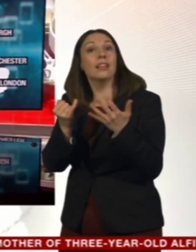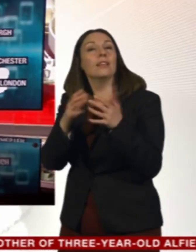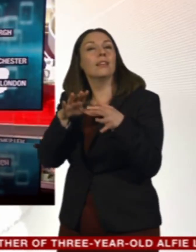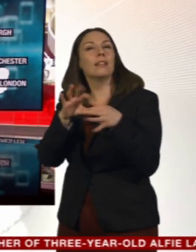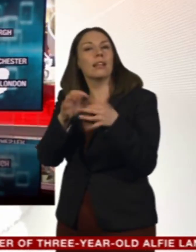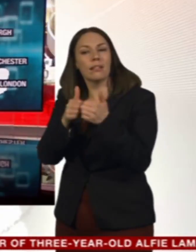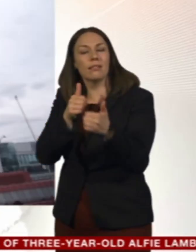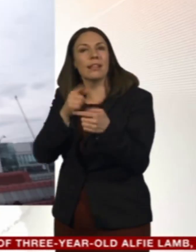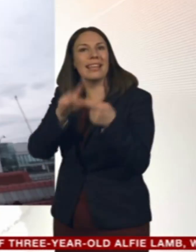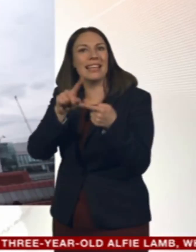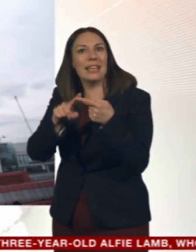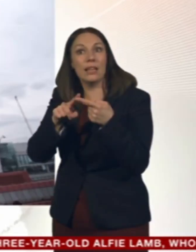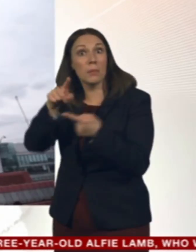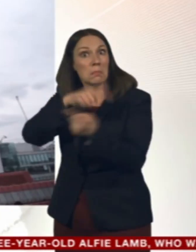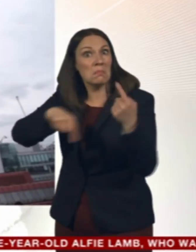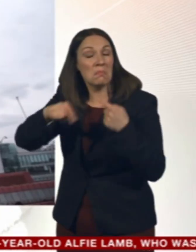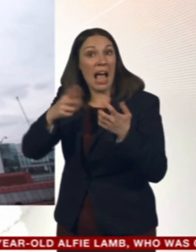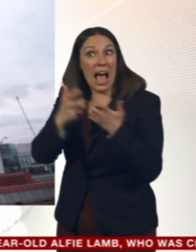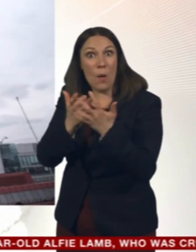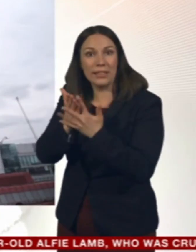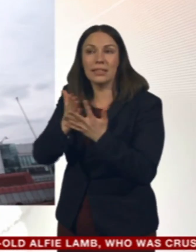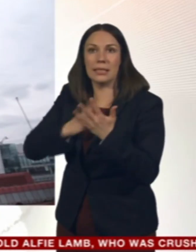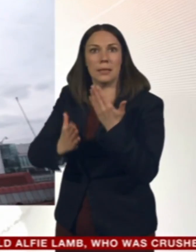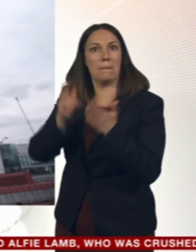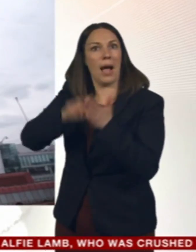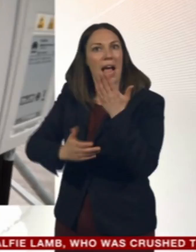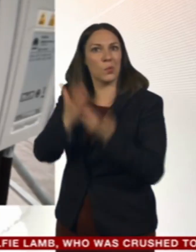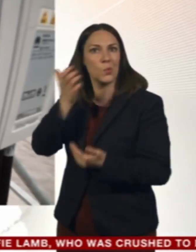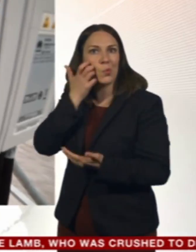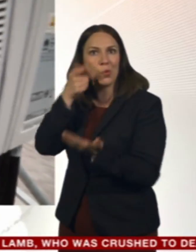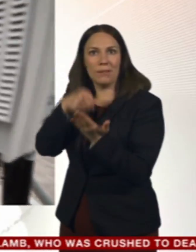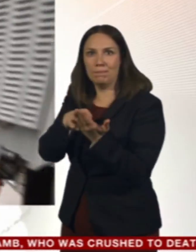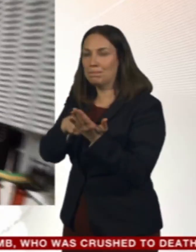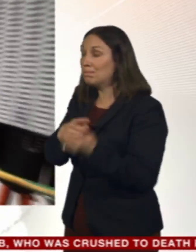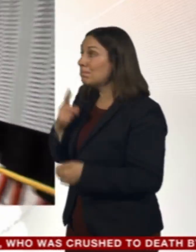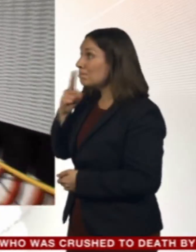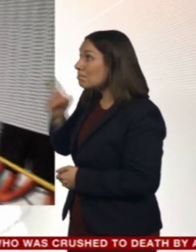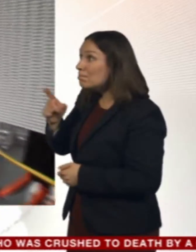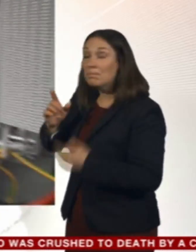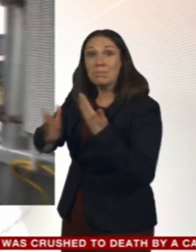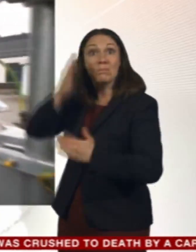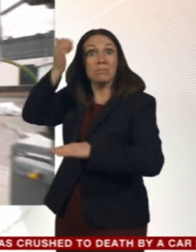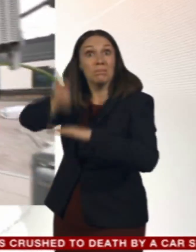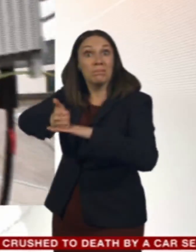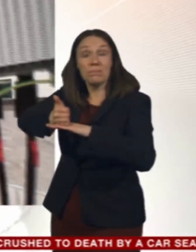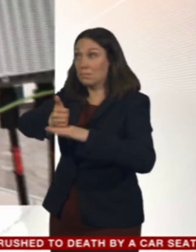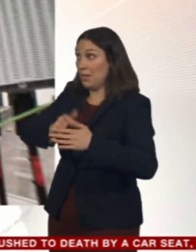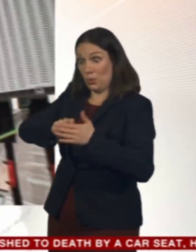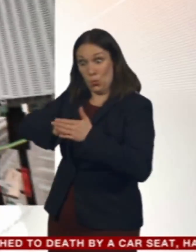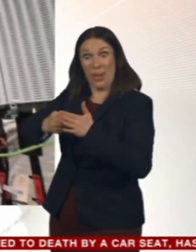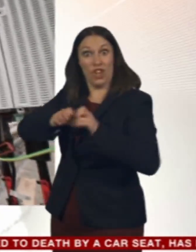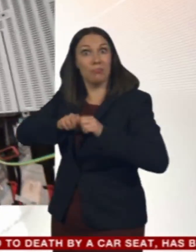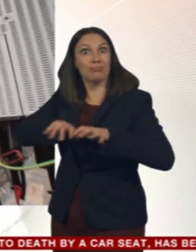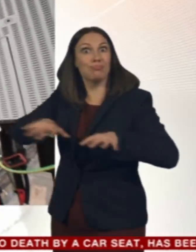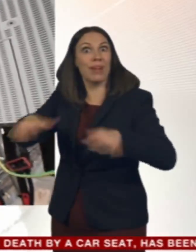Rory Cellan-Jones. The first new masts have been fitted out, the network has been switched on. Now 5G